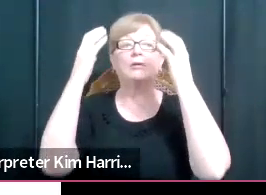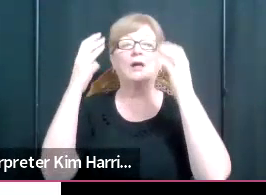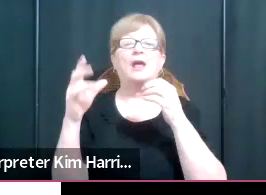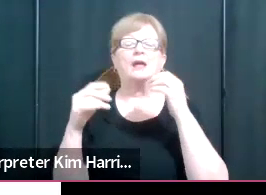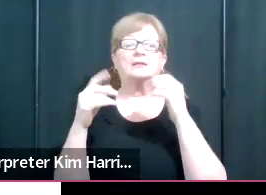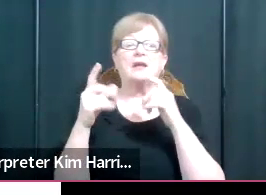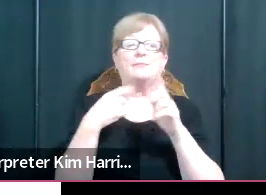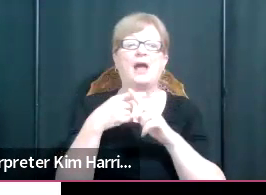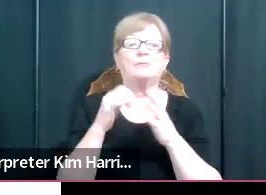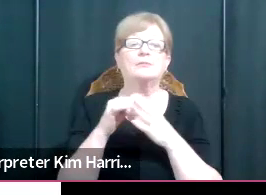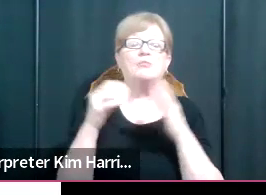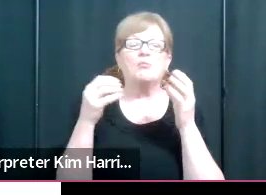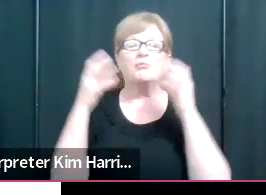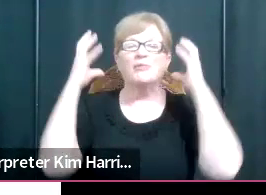bulkier.